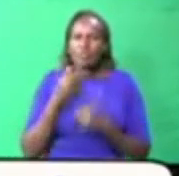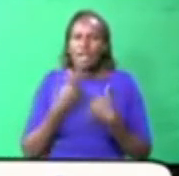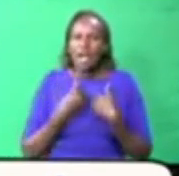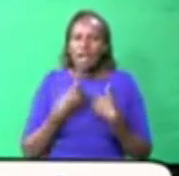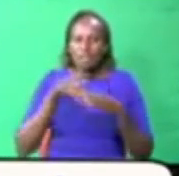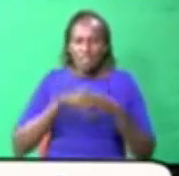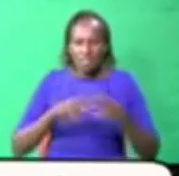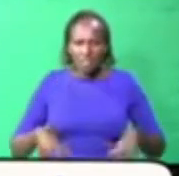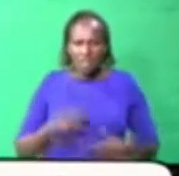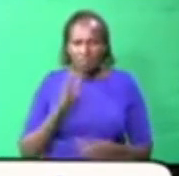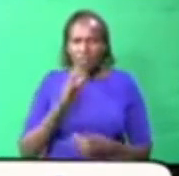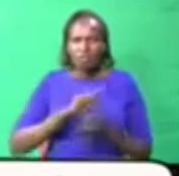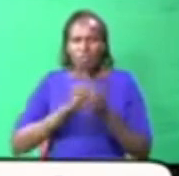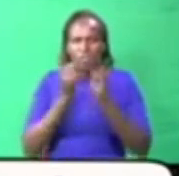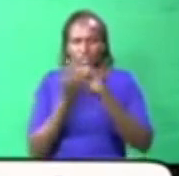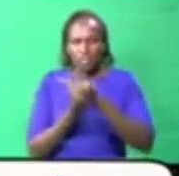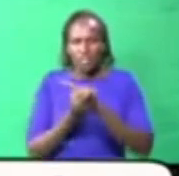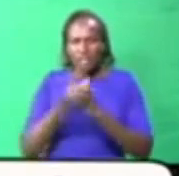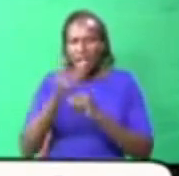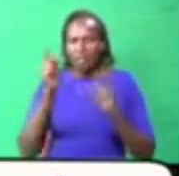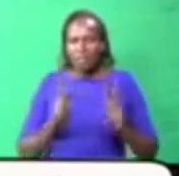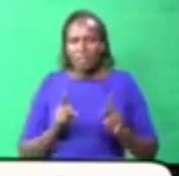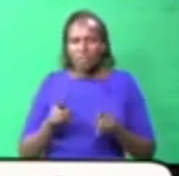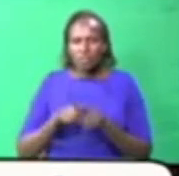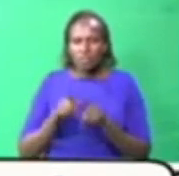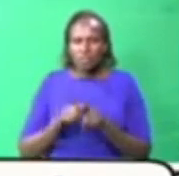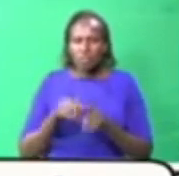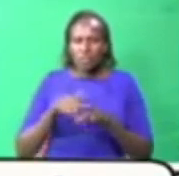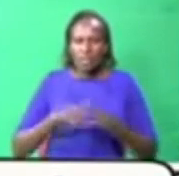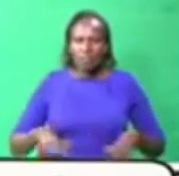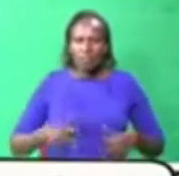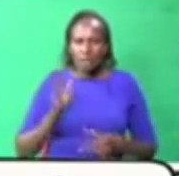will change someone and bring change in their lives.